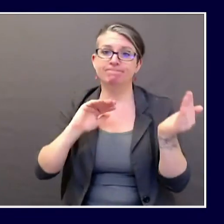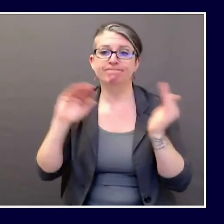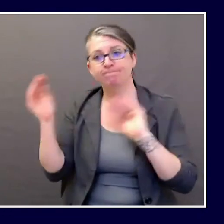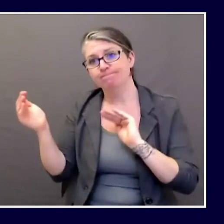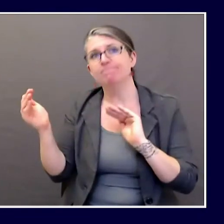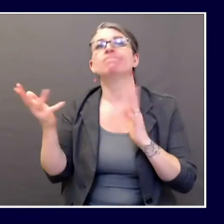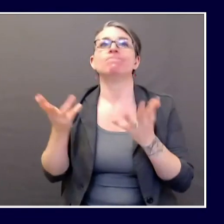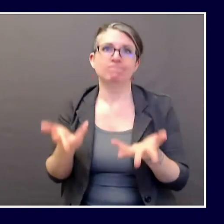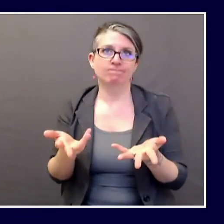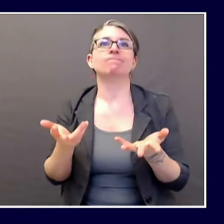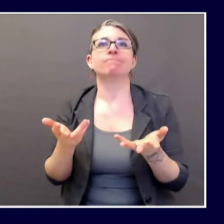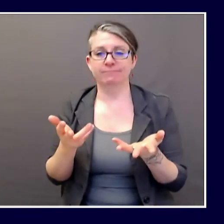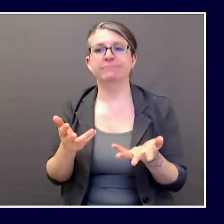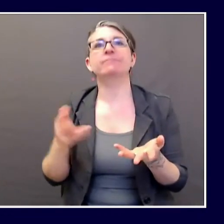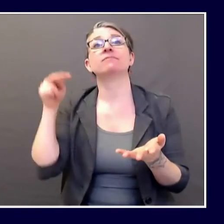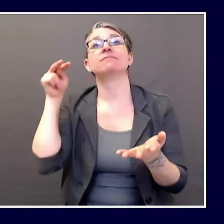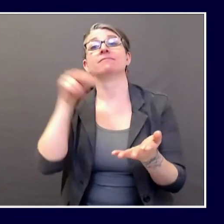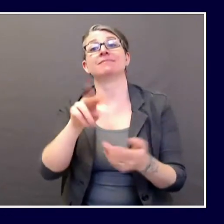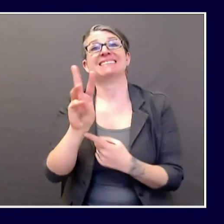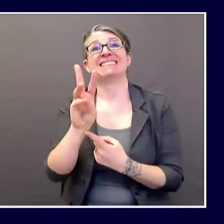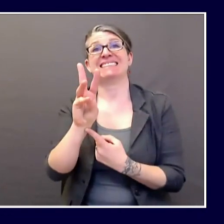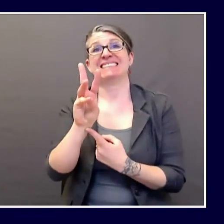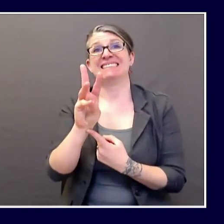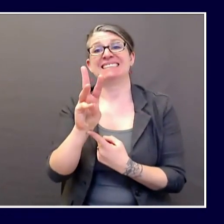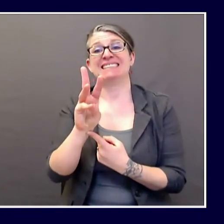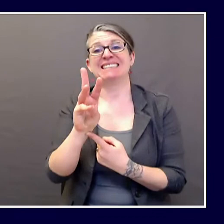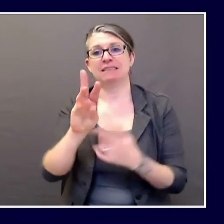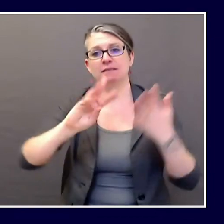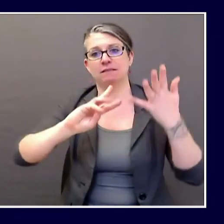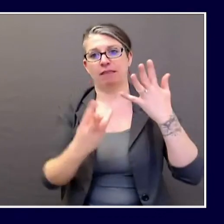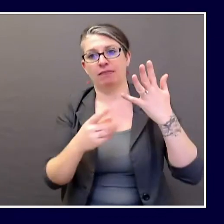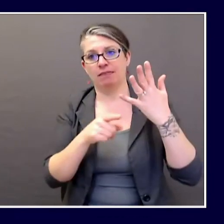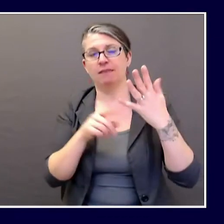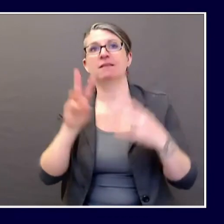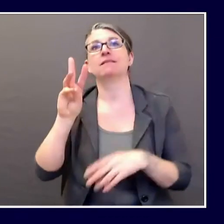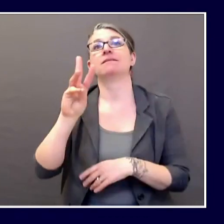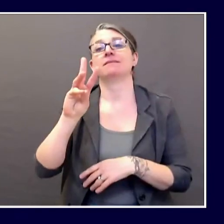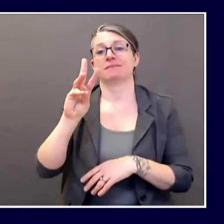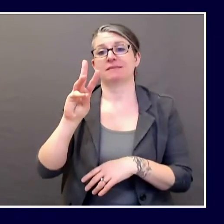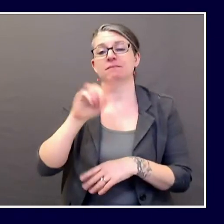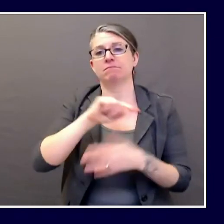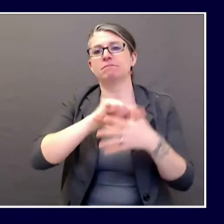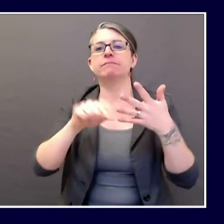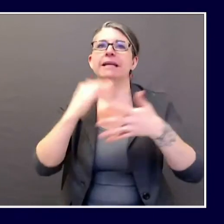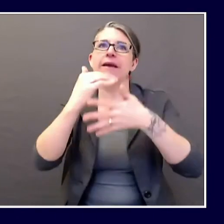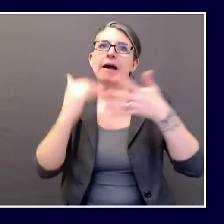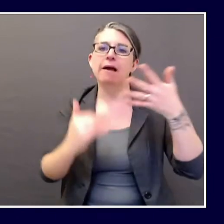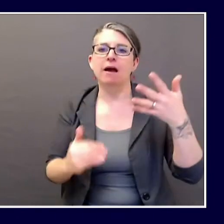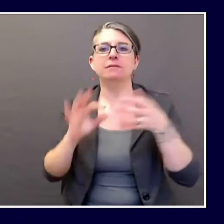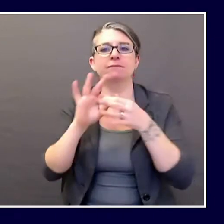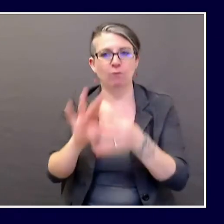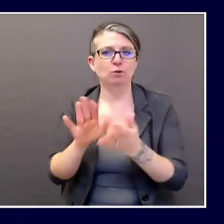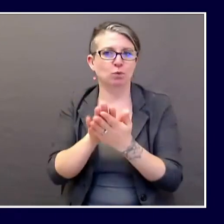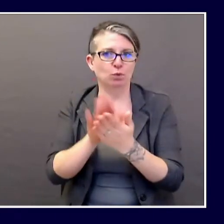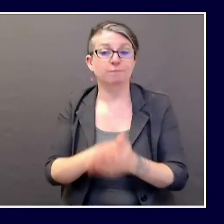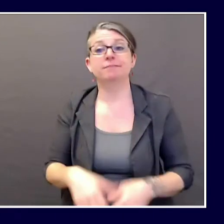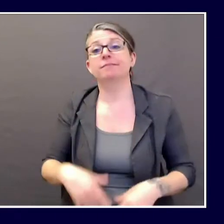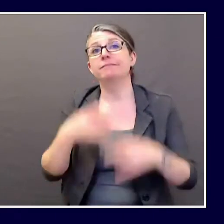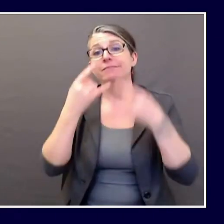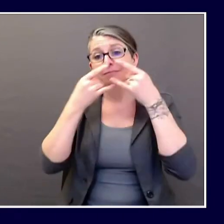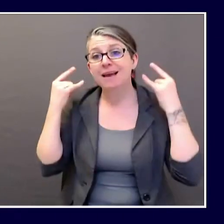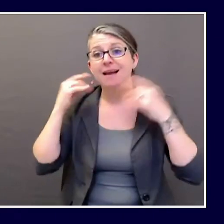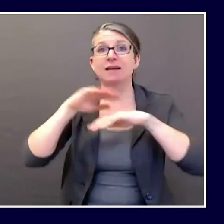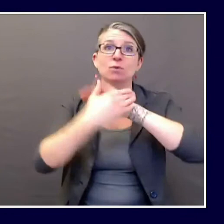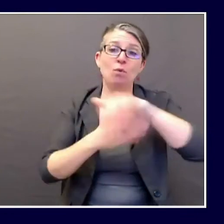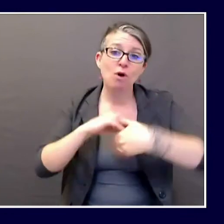health approaches to get kids back in the classroom. Things like masking, things like hand hygiene, things like testing, symptom